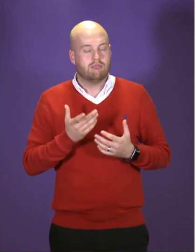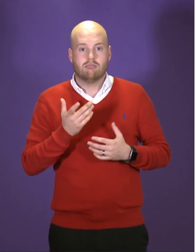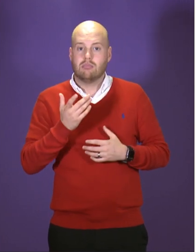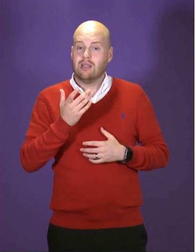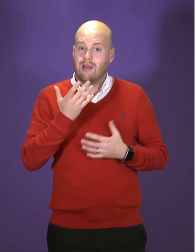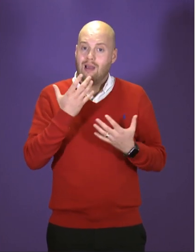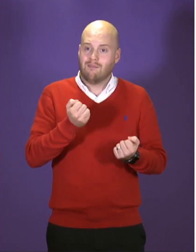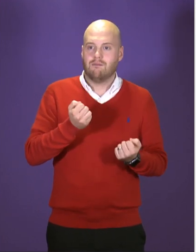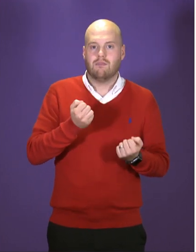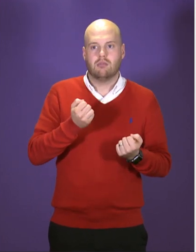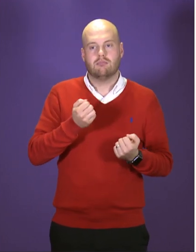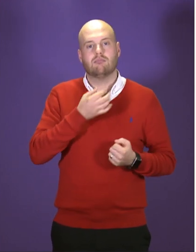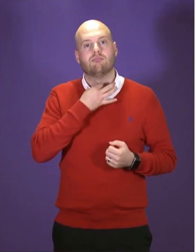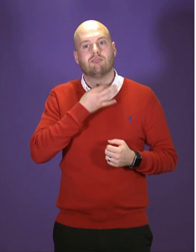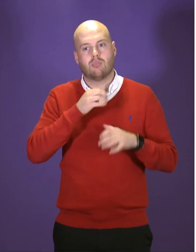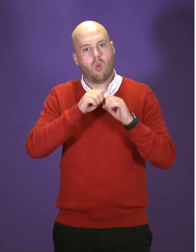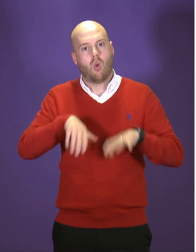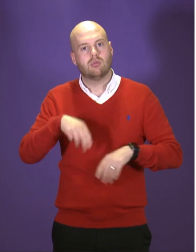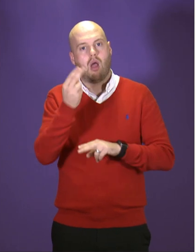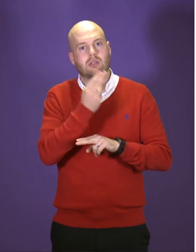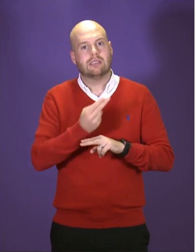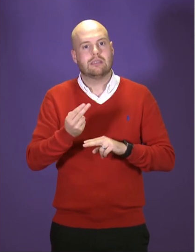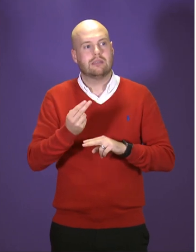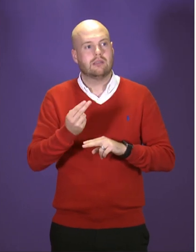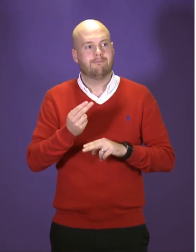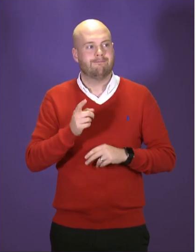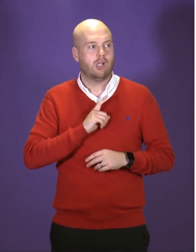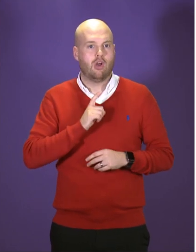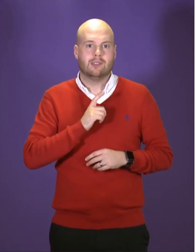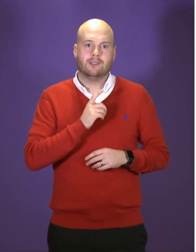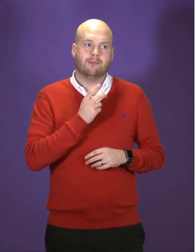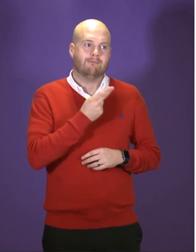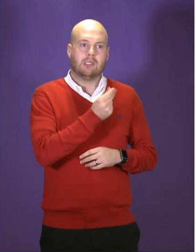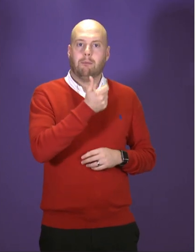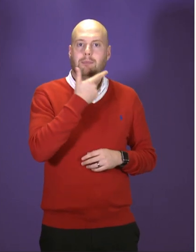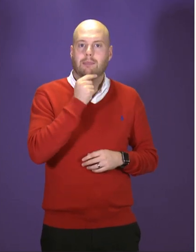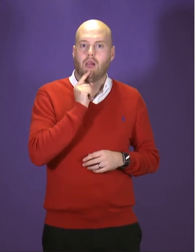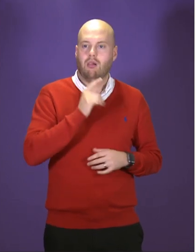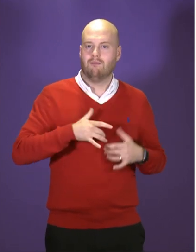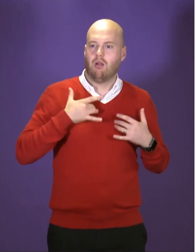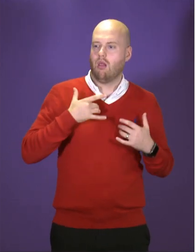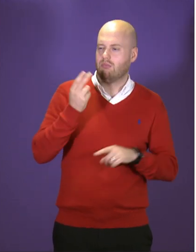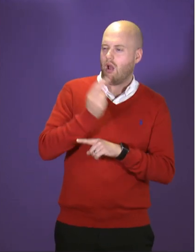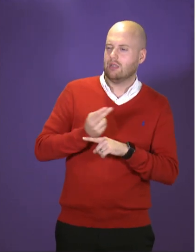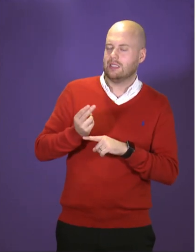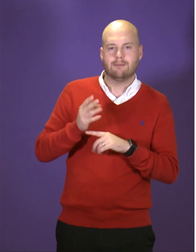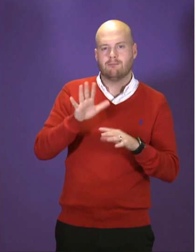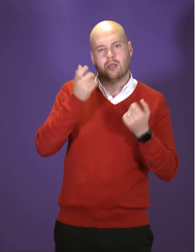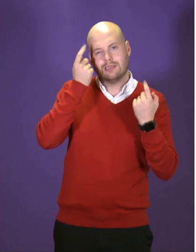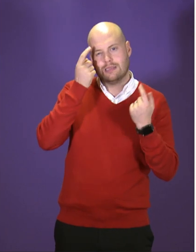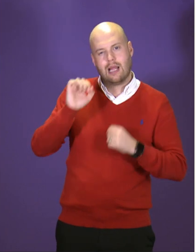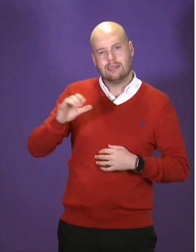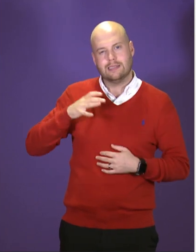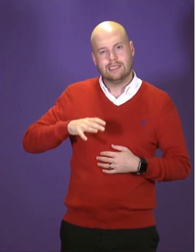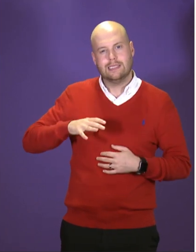threatened by artists, feels that we don't speak their language necessarily, feels that we wish to jump their visas and stay on in